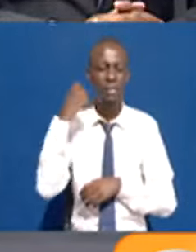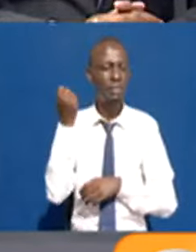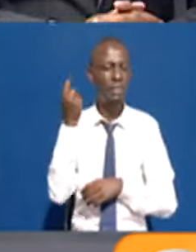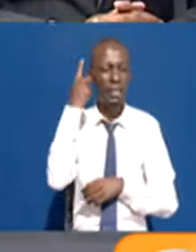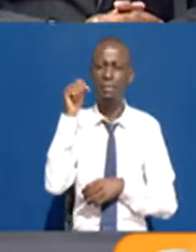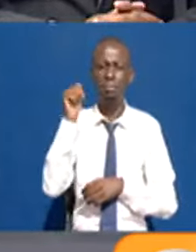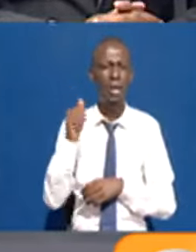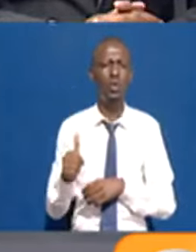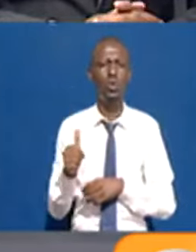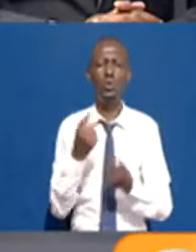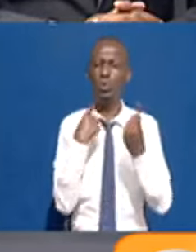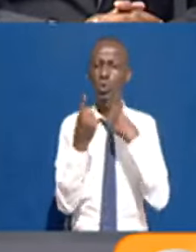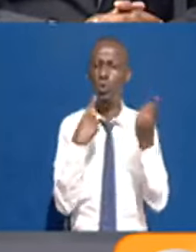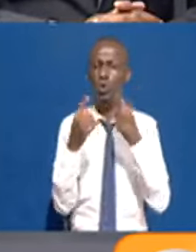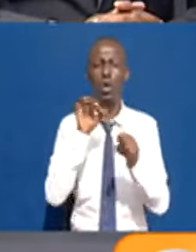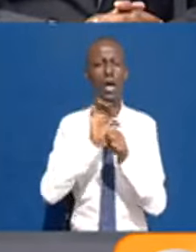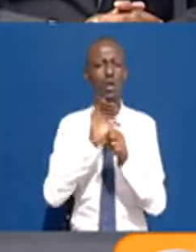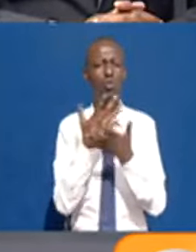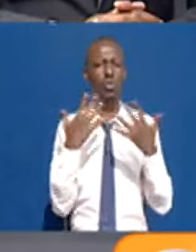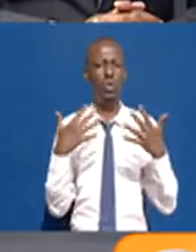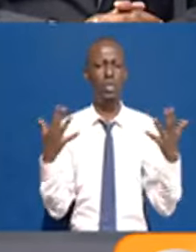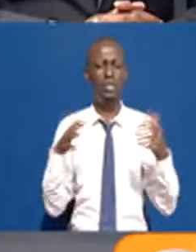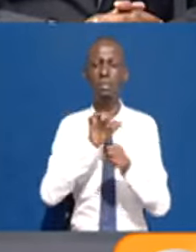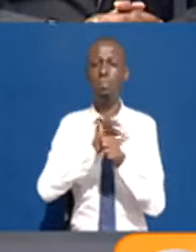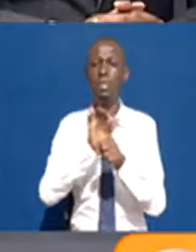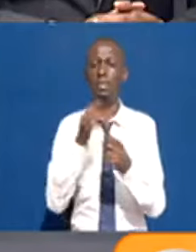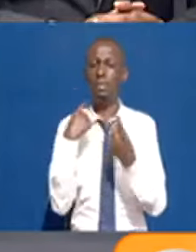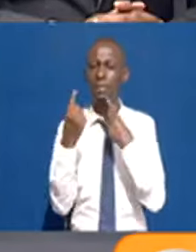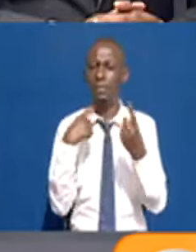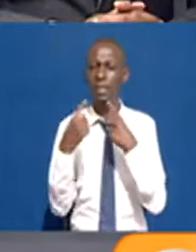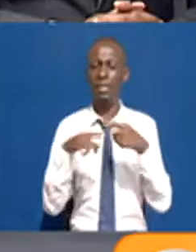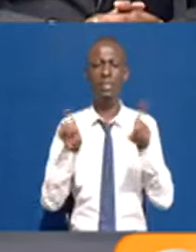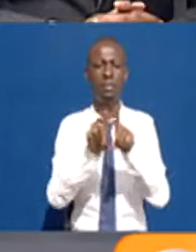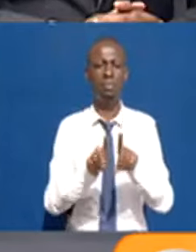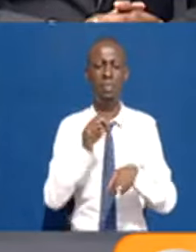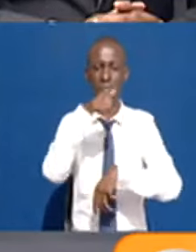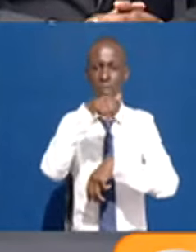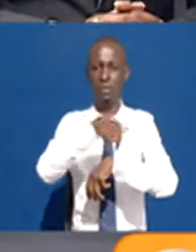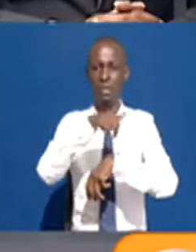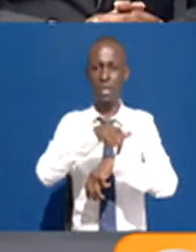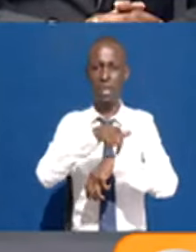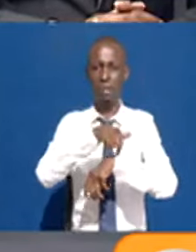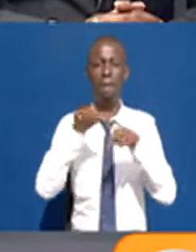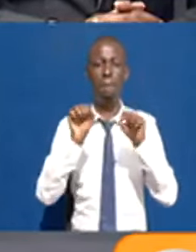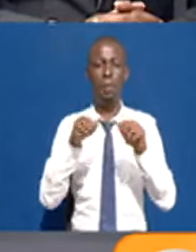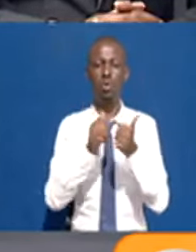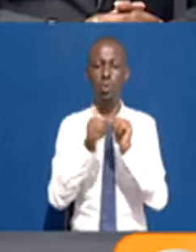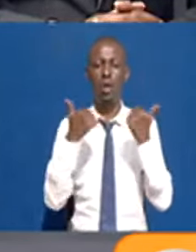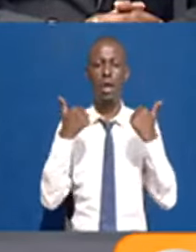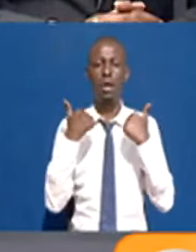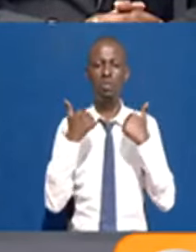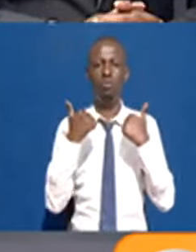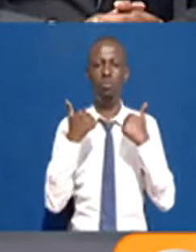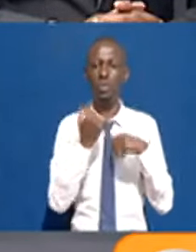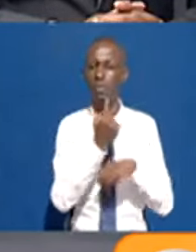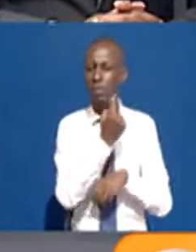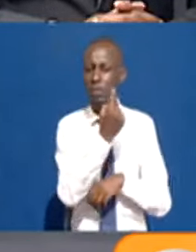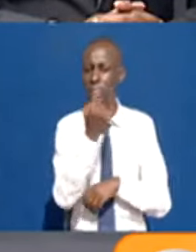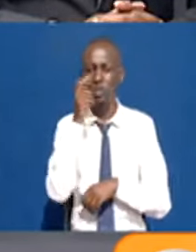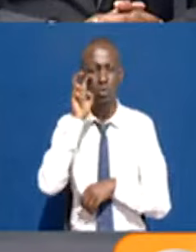said, and by so many at the same time. It would seem that there is a competition for everyone to be seen and